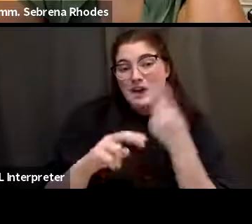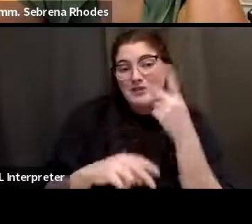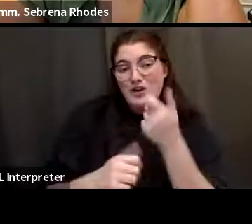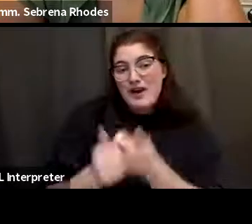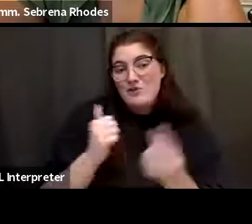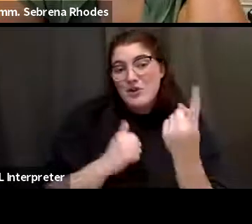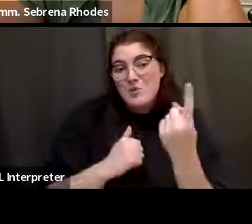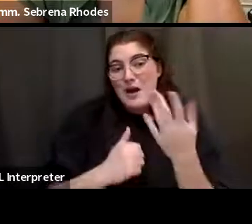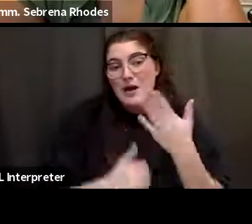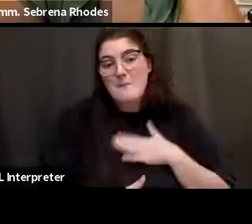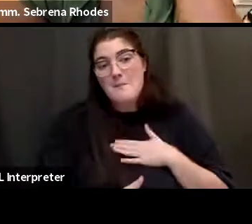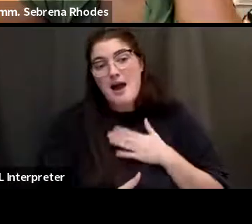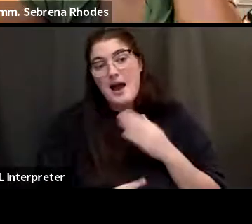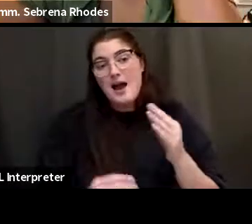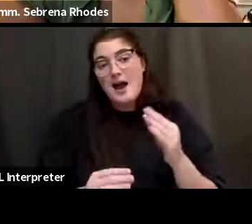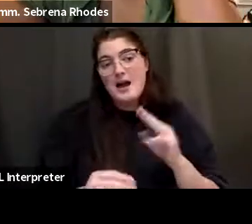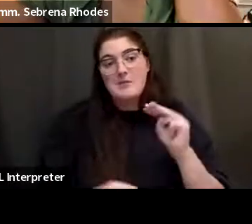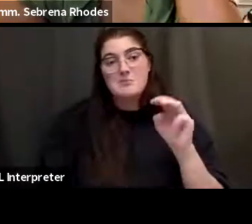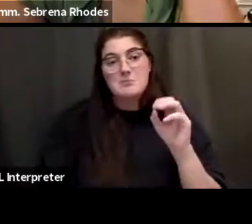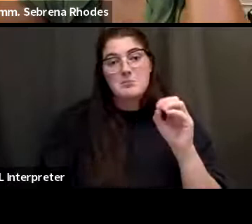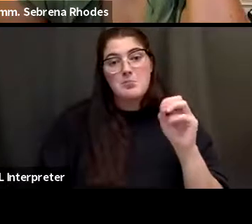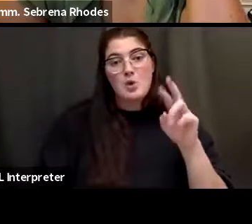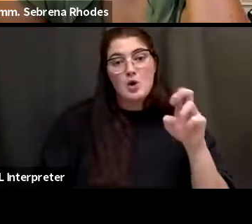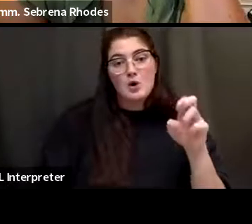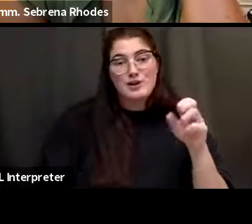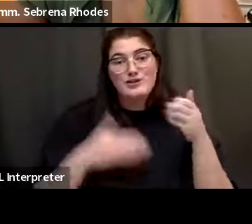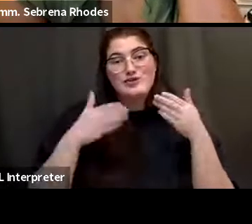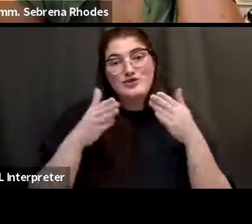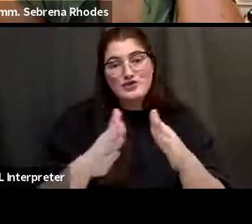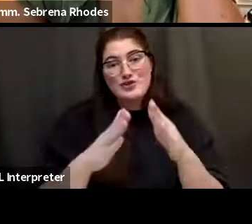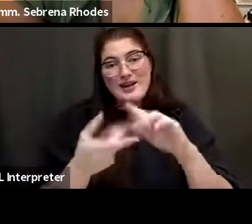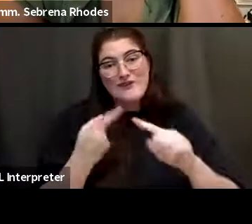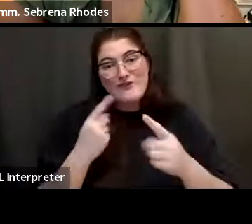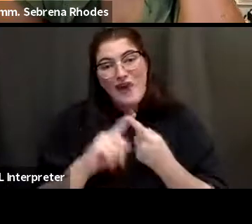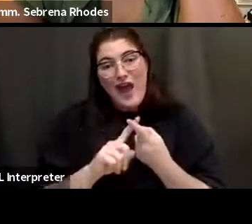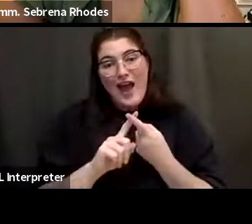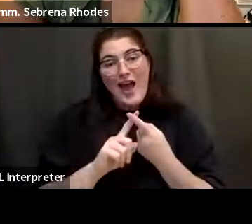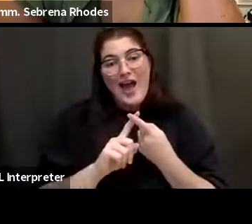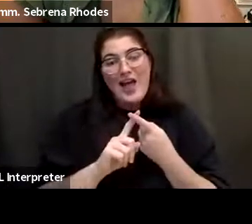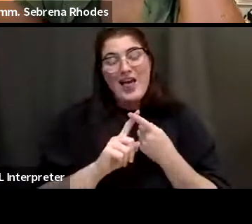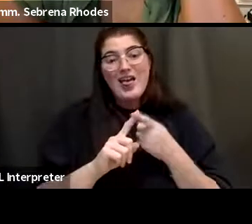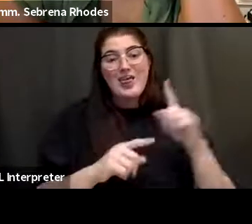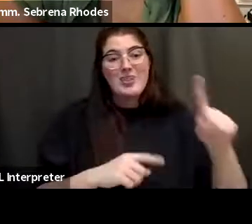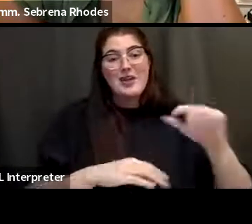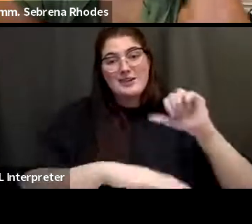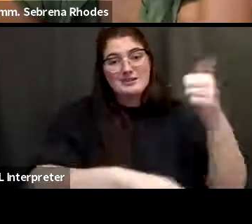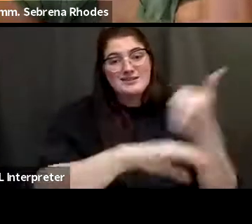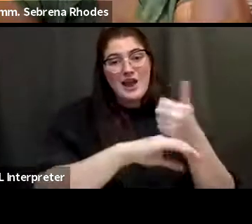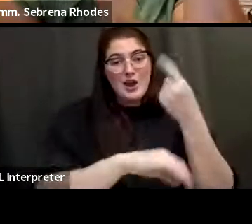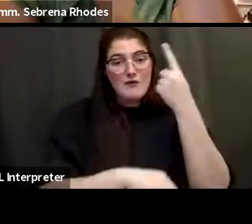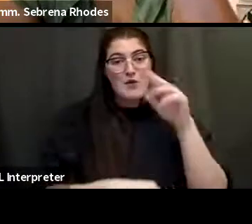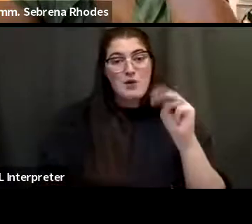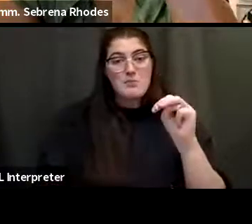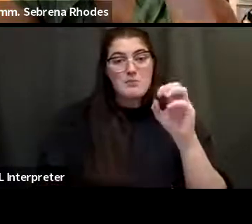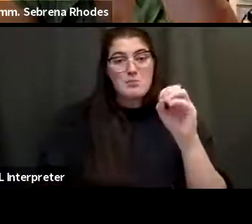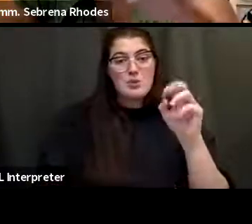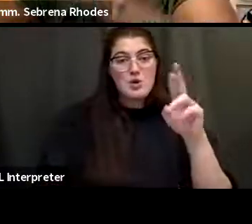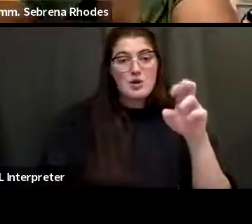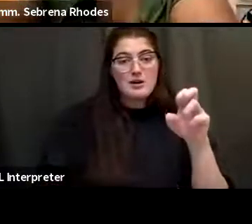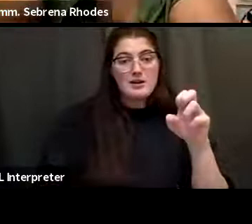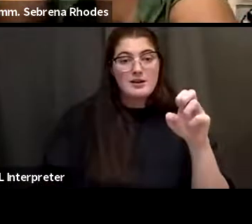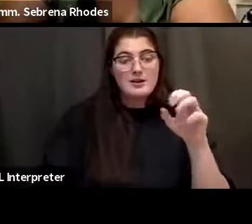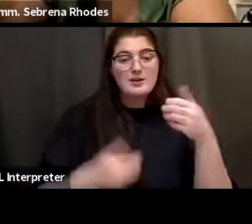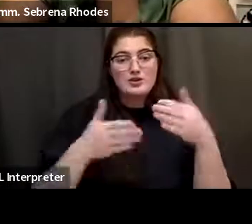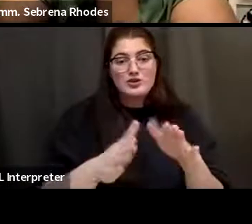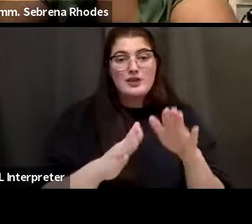My Moore Street friends, the installation for the Moore Street, Montello Avenue